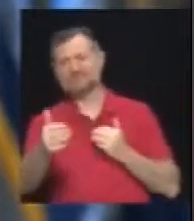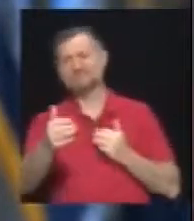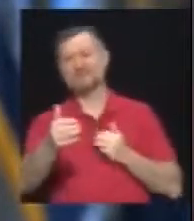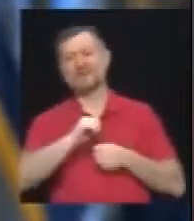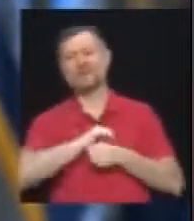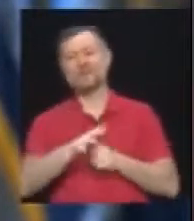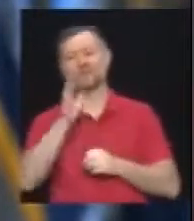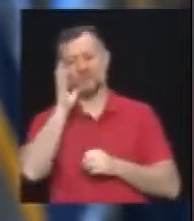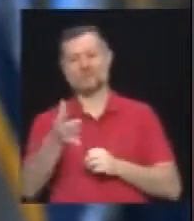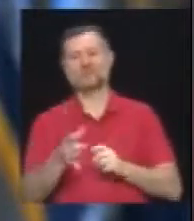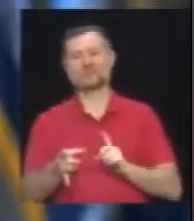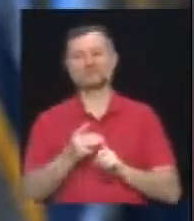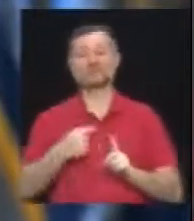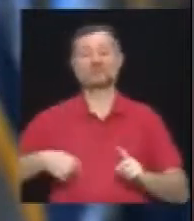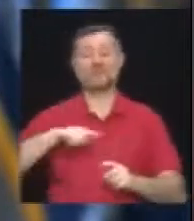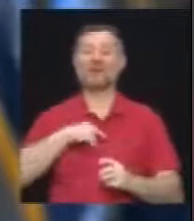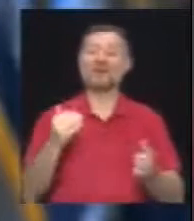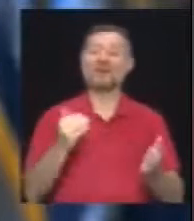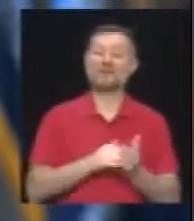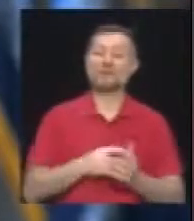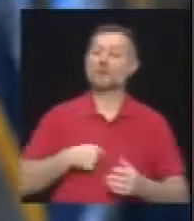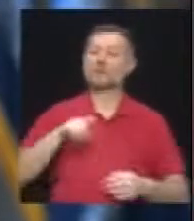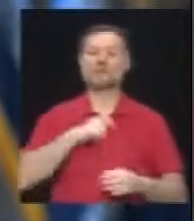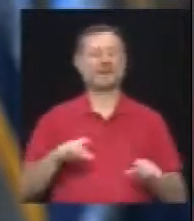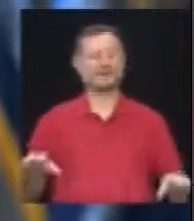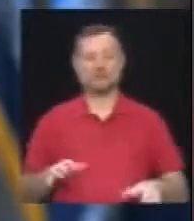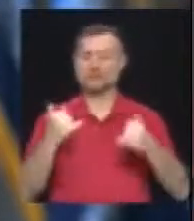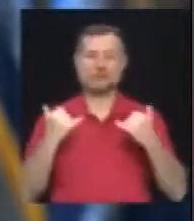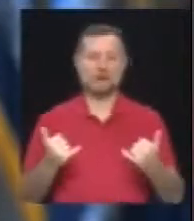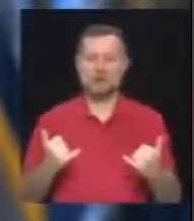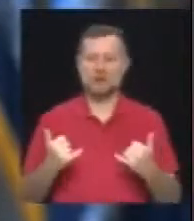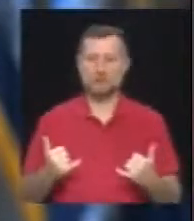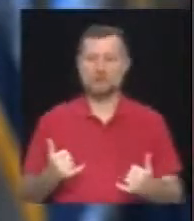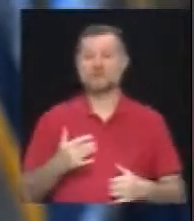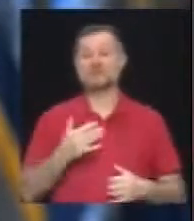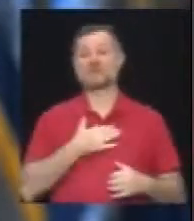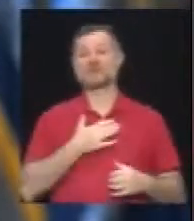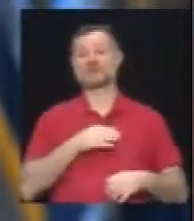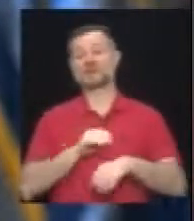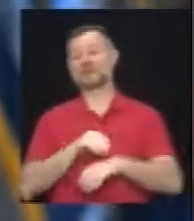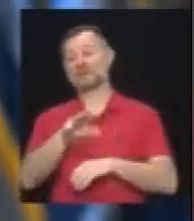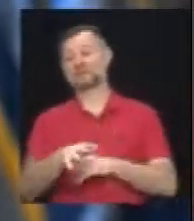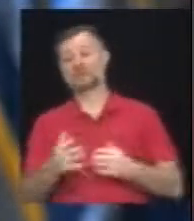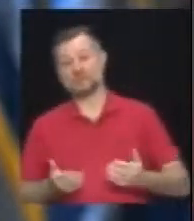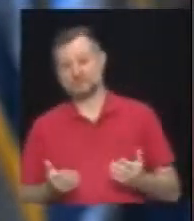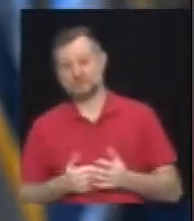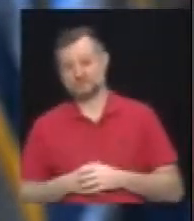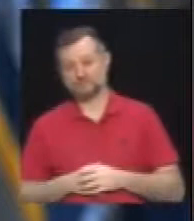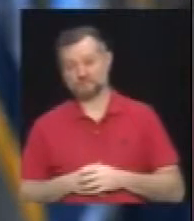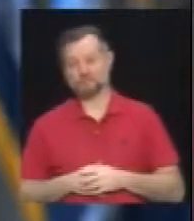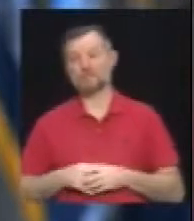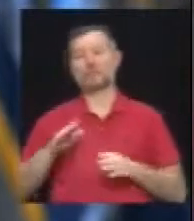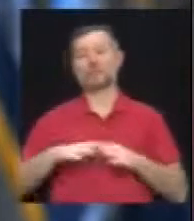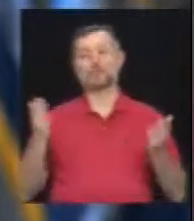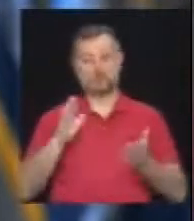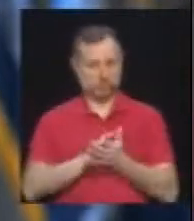have to act before it becomes critical. Here's my advice. School opening is